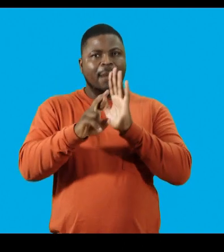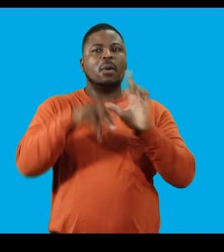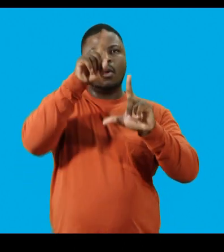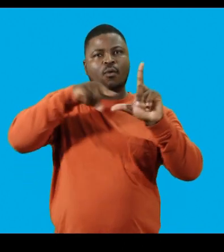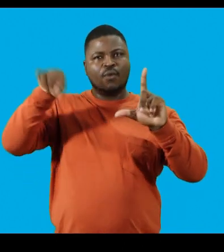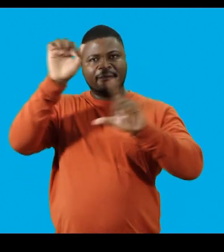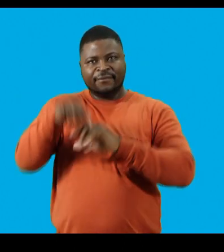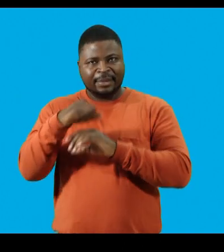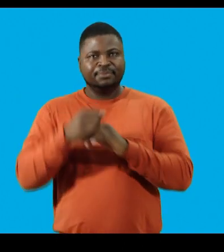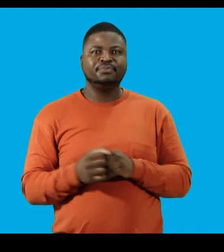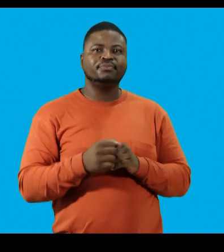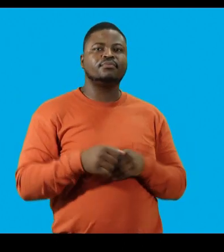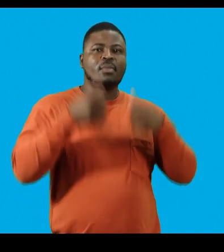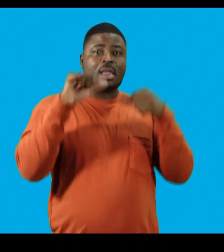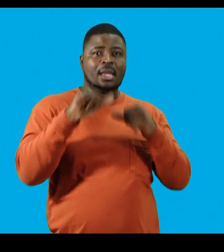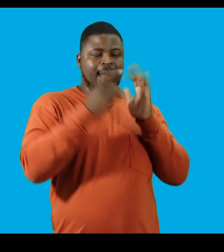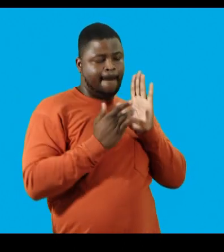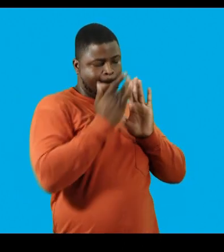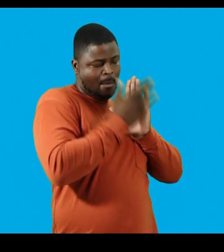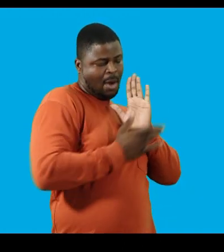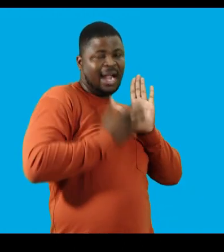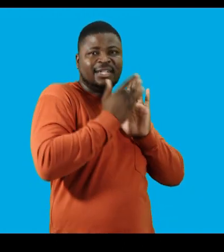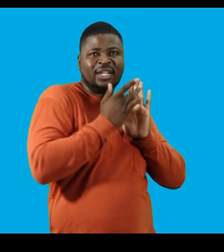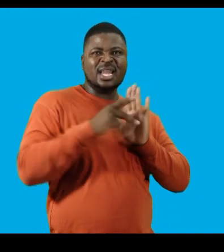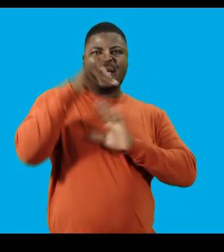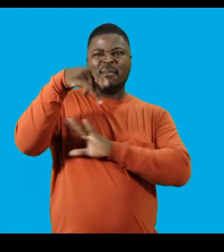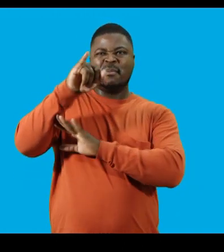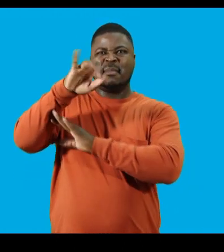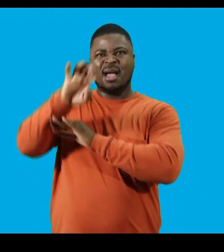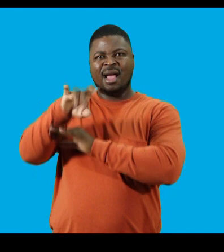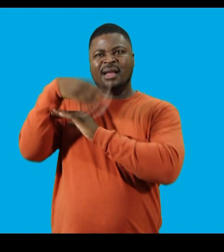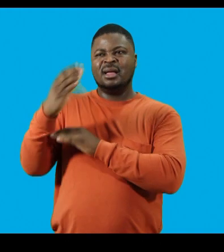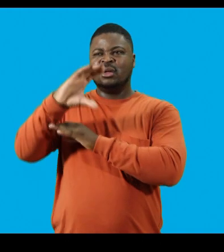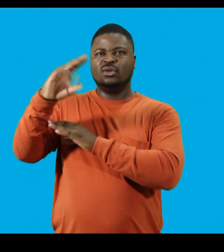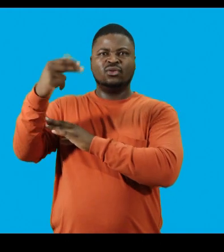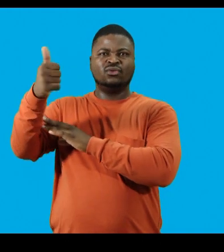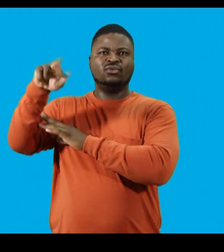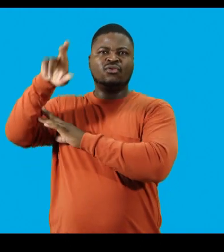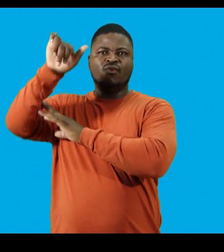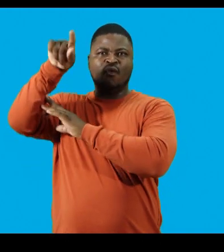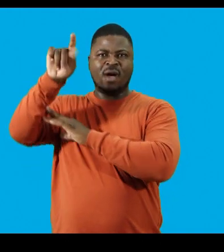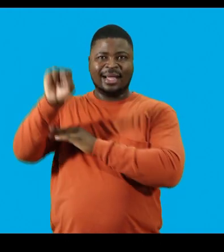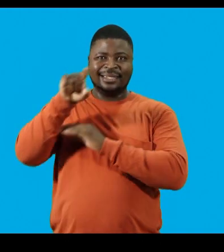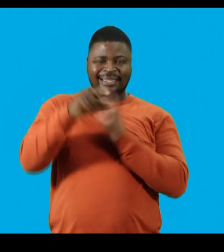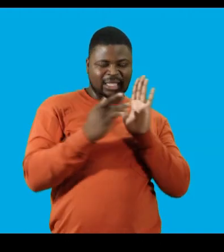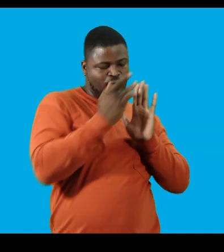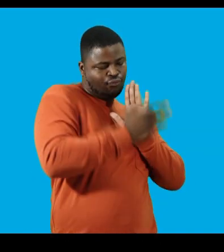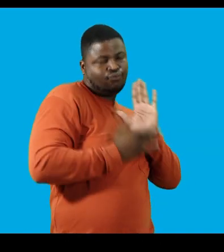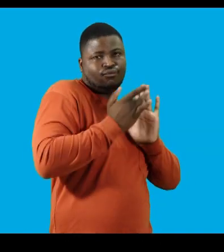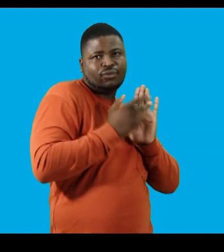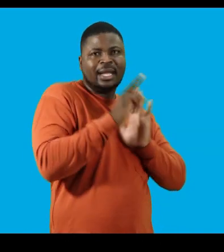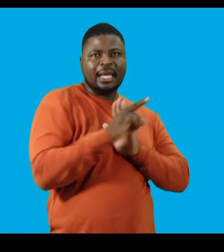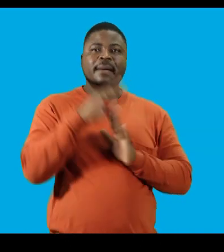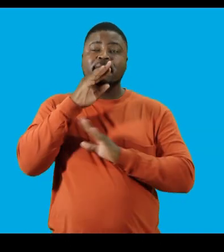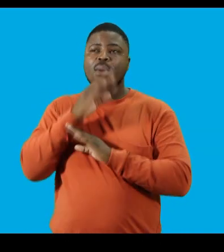And then pie charts. Now with a pie chart, you are not expected to draw, you must simply answer